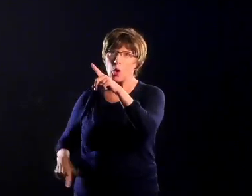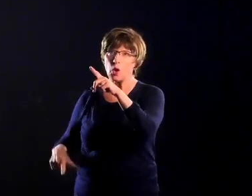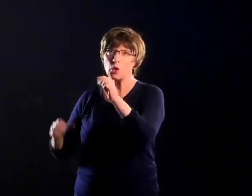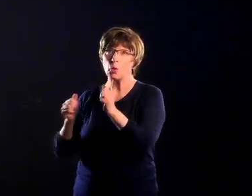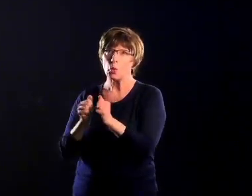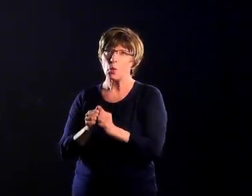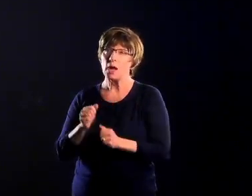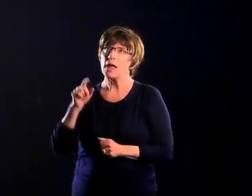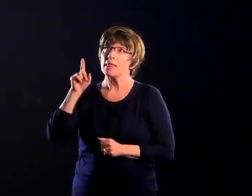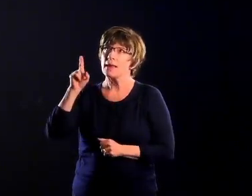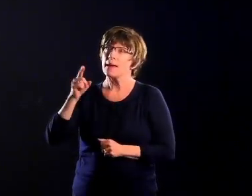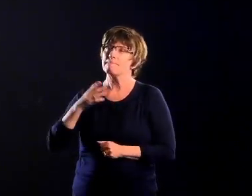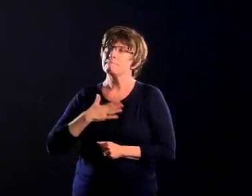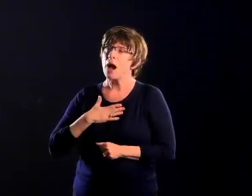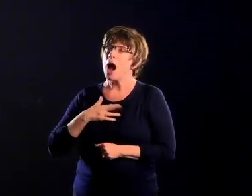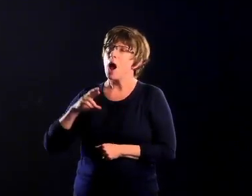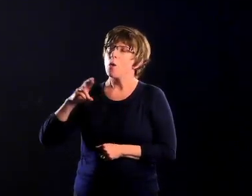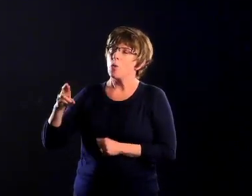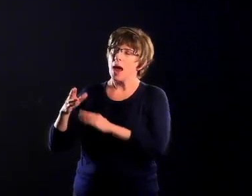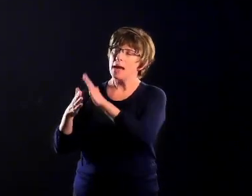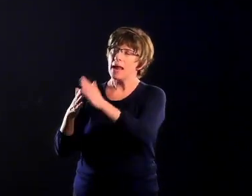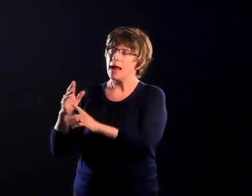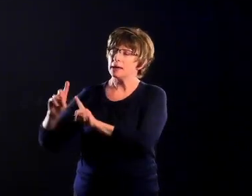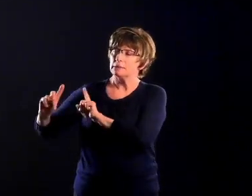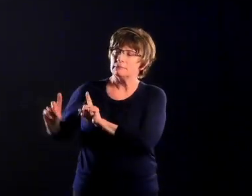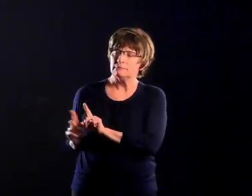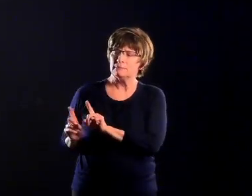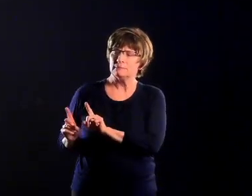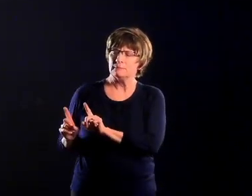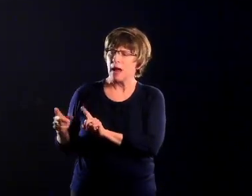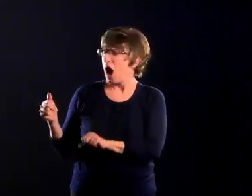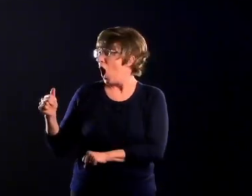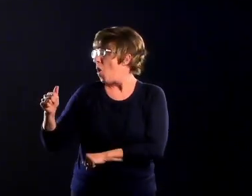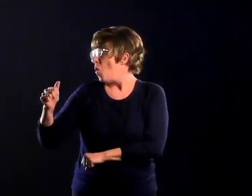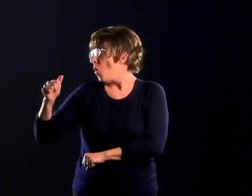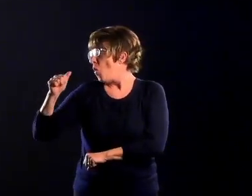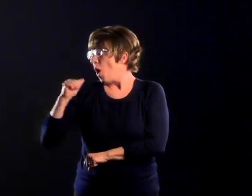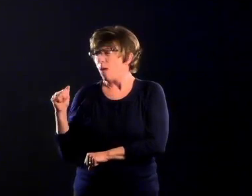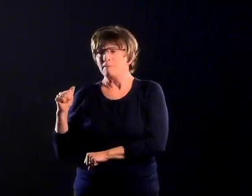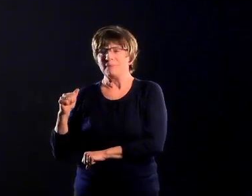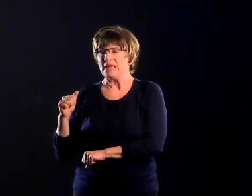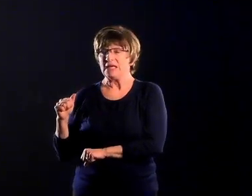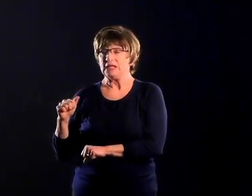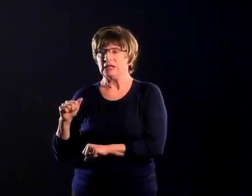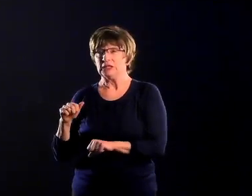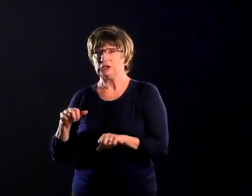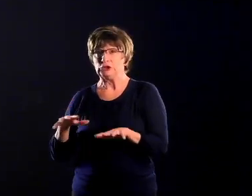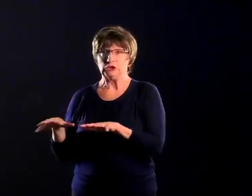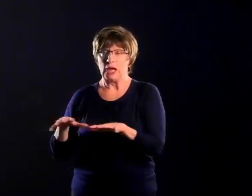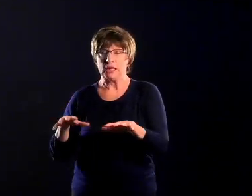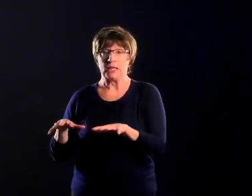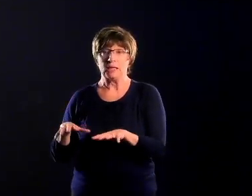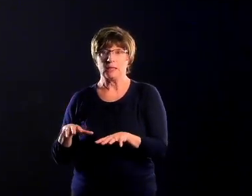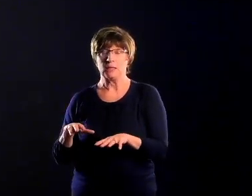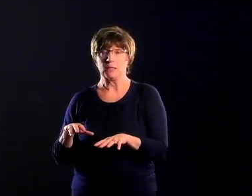at my right hand, I will not be shaken. That's one of our verses of our Mission M&M, one of the 25.